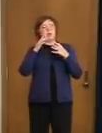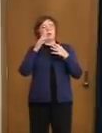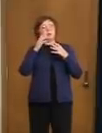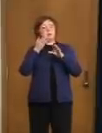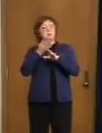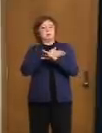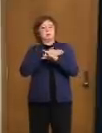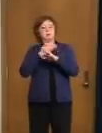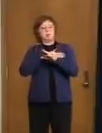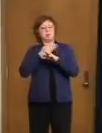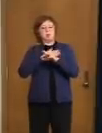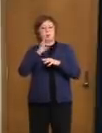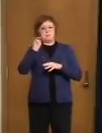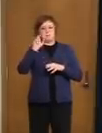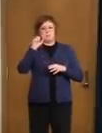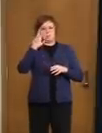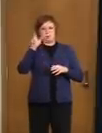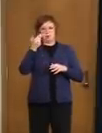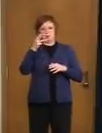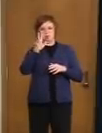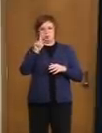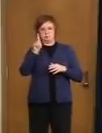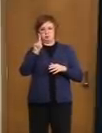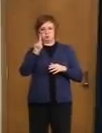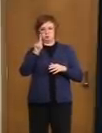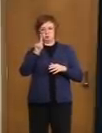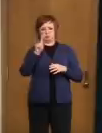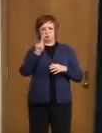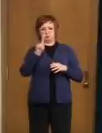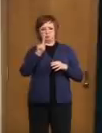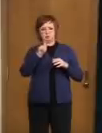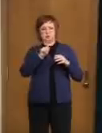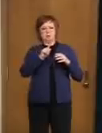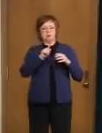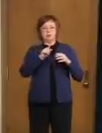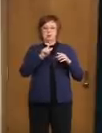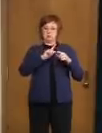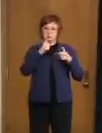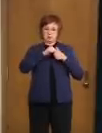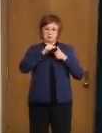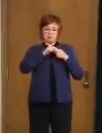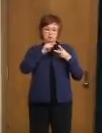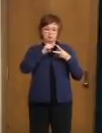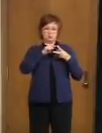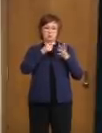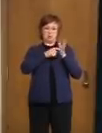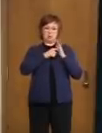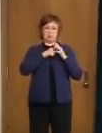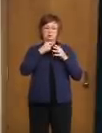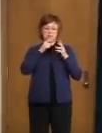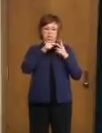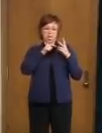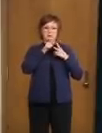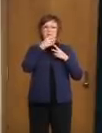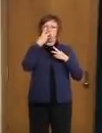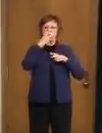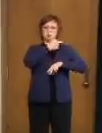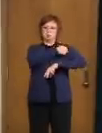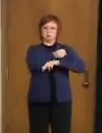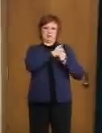may sound like a large number of vaccines, we need to remember that these are 2-shot or 2-dose vaccines. So that's enough to do